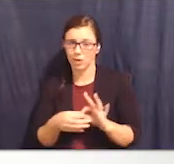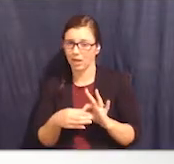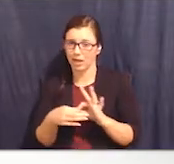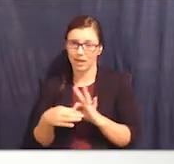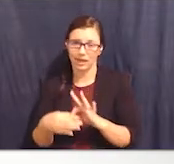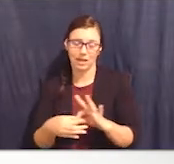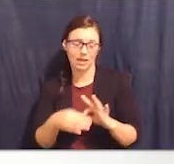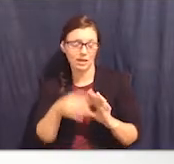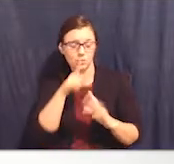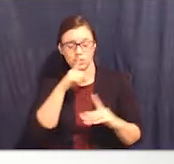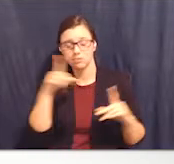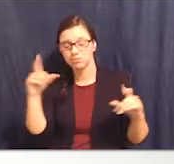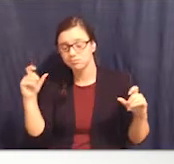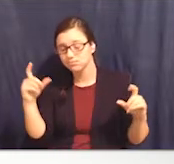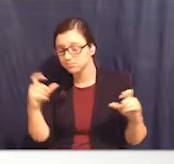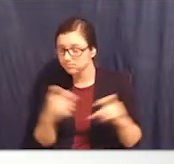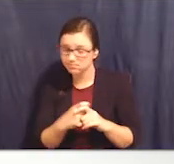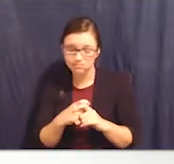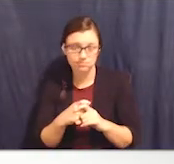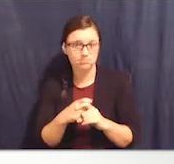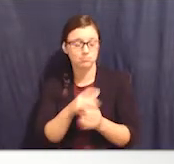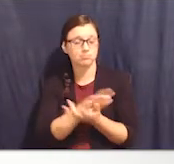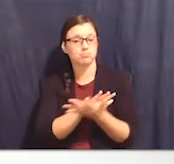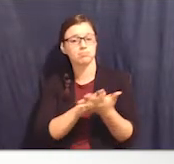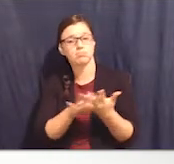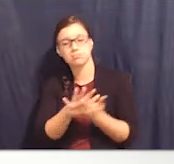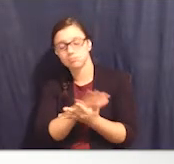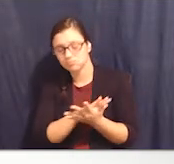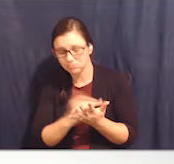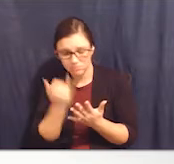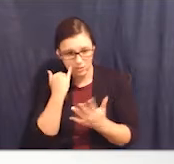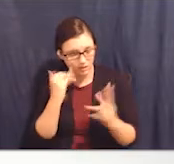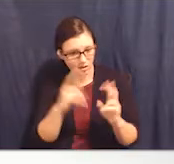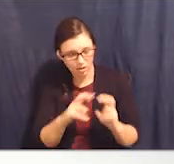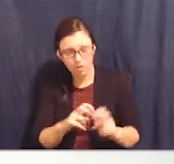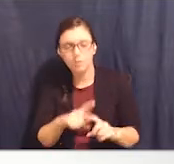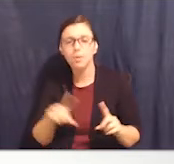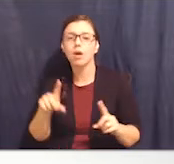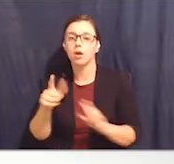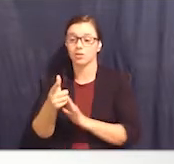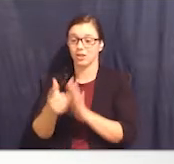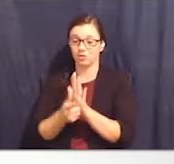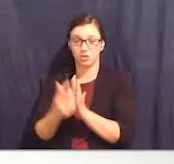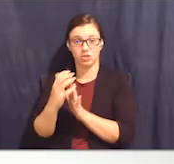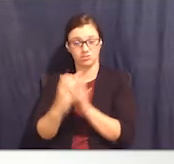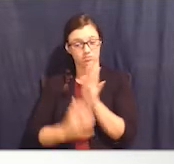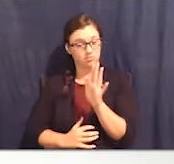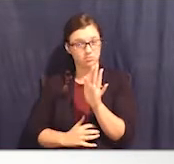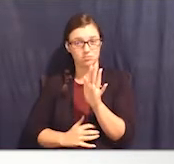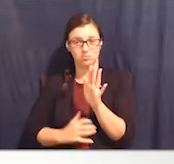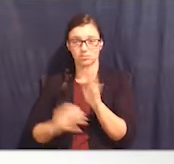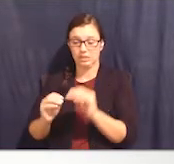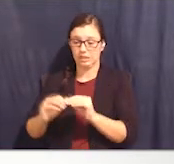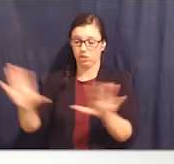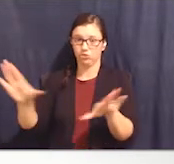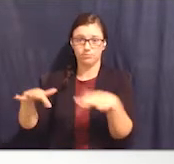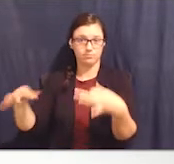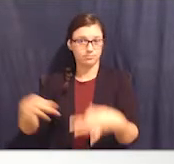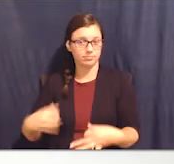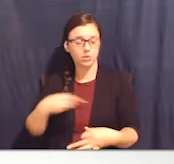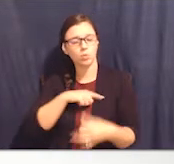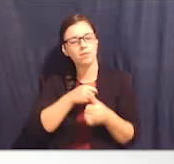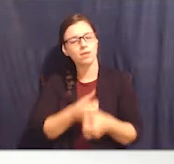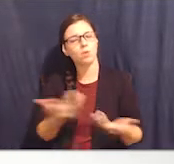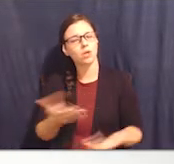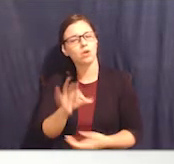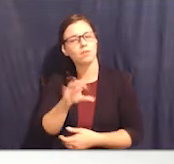Senator Gardner has been asked to share in Ohio at a conference there, because they want to know, how did you get your legislators to do this? How